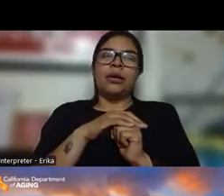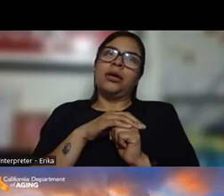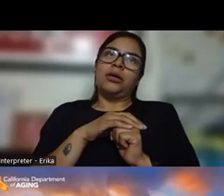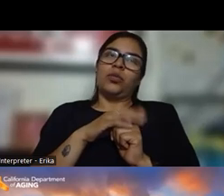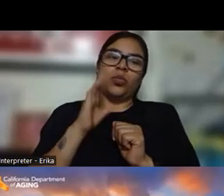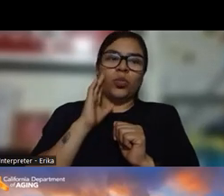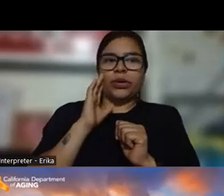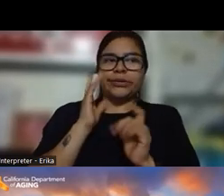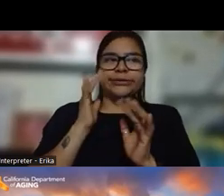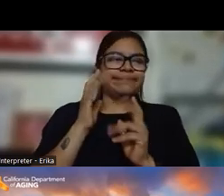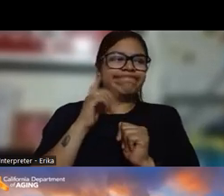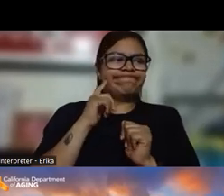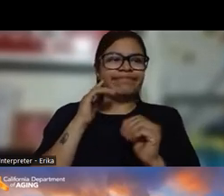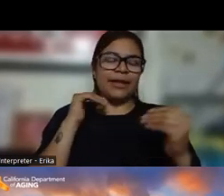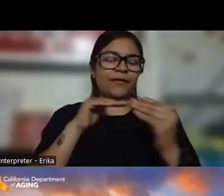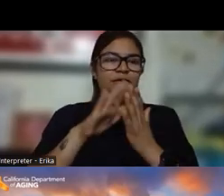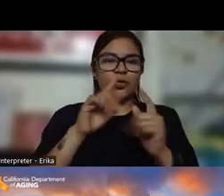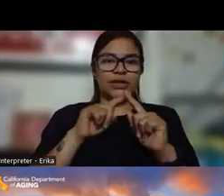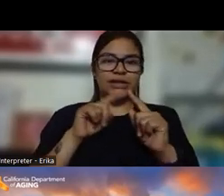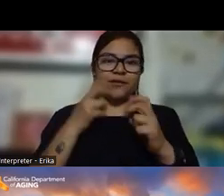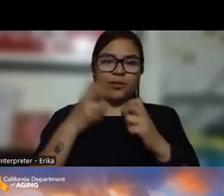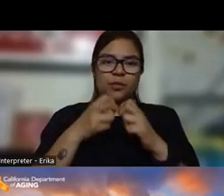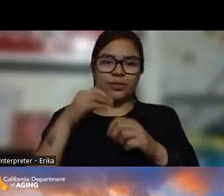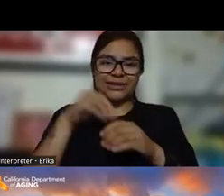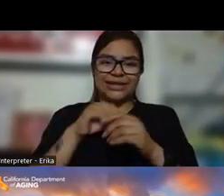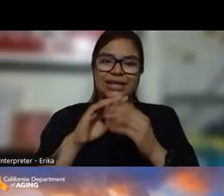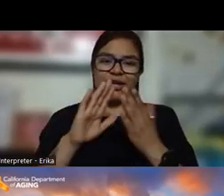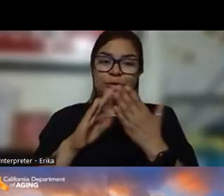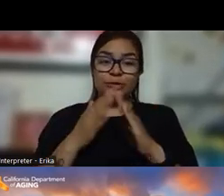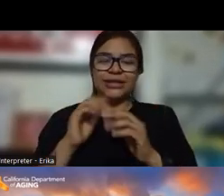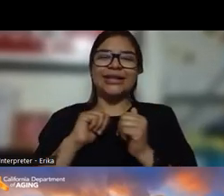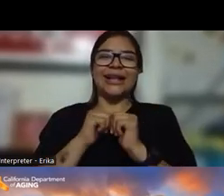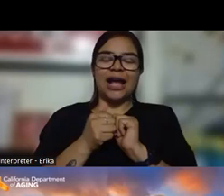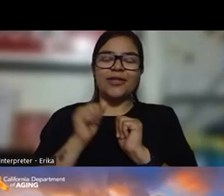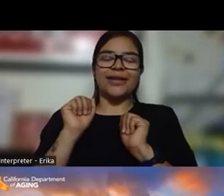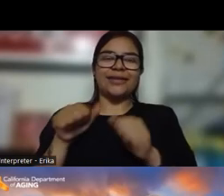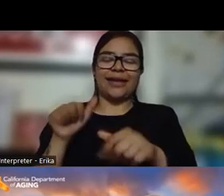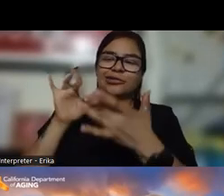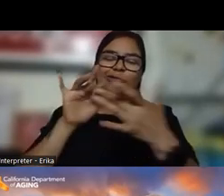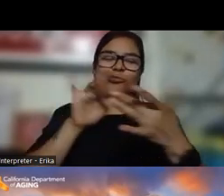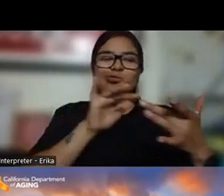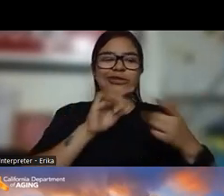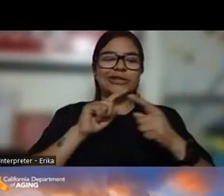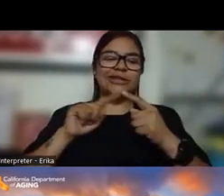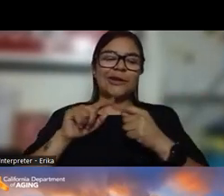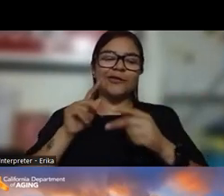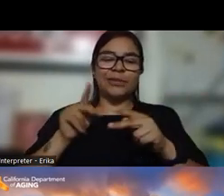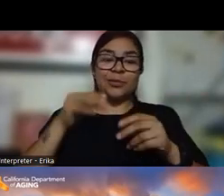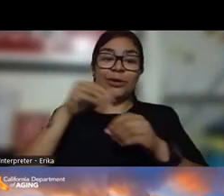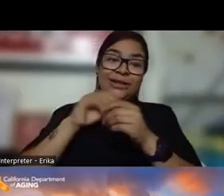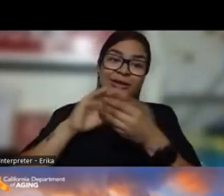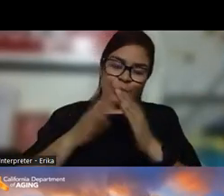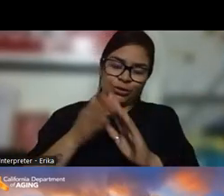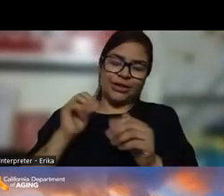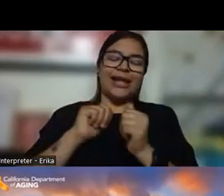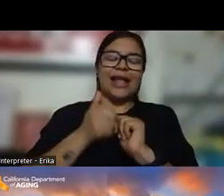really the AAAs that were trying to actually reach out to the population. And this was a great way to partner and to get